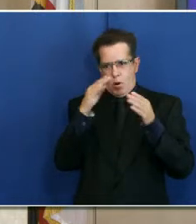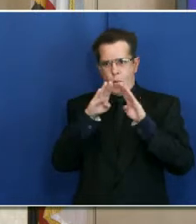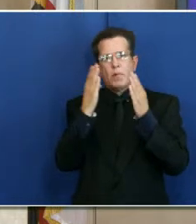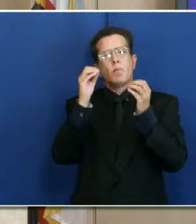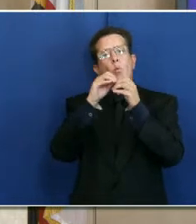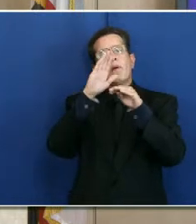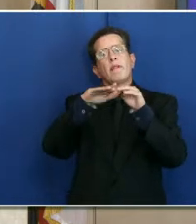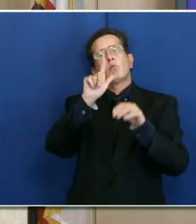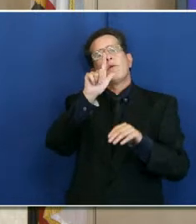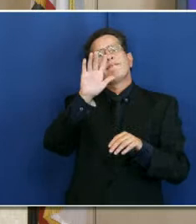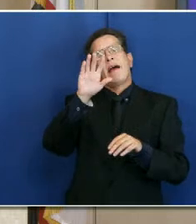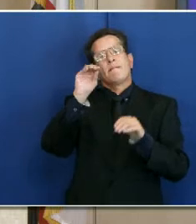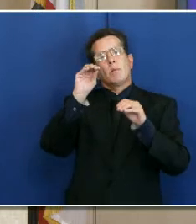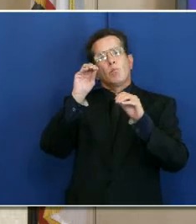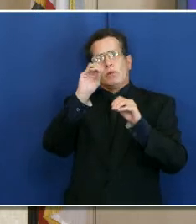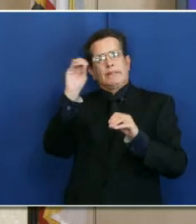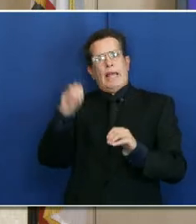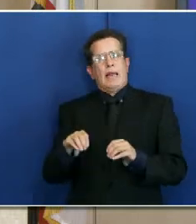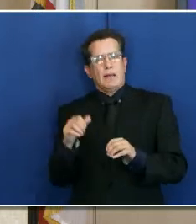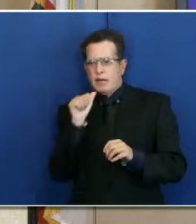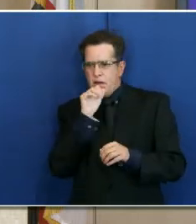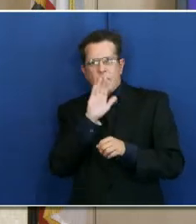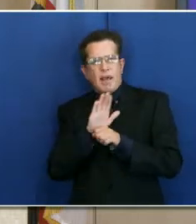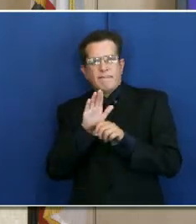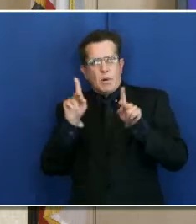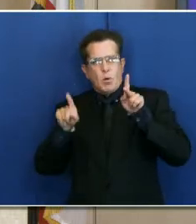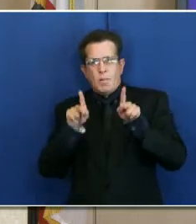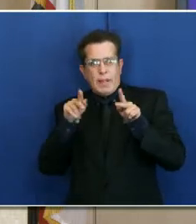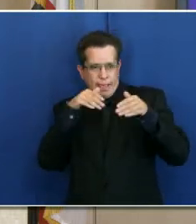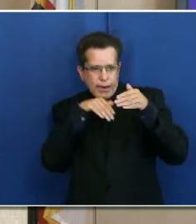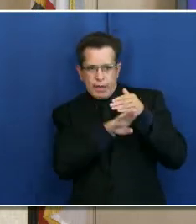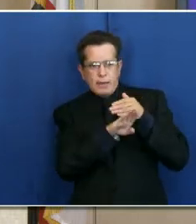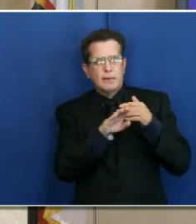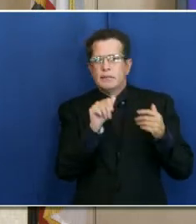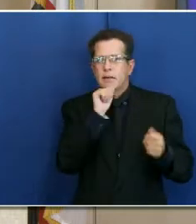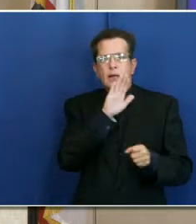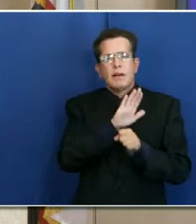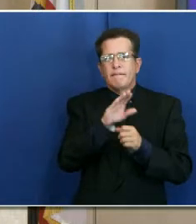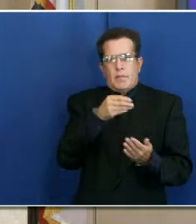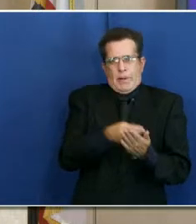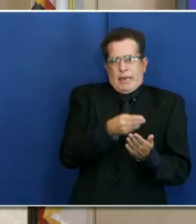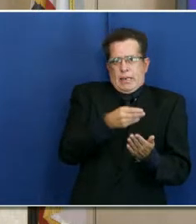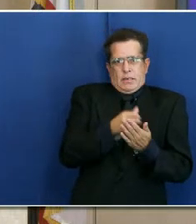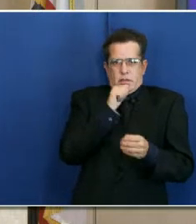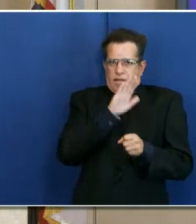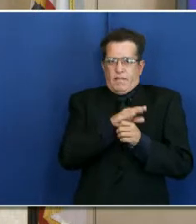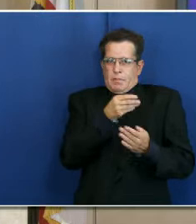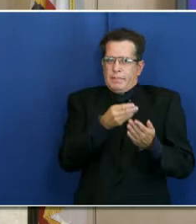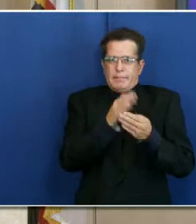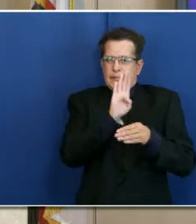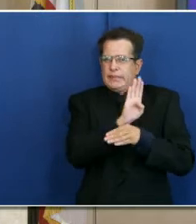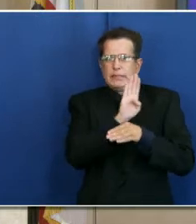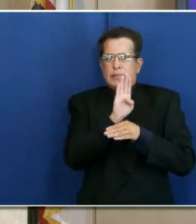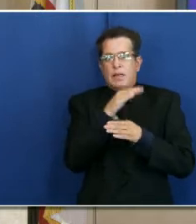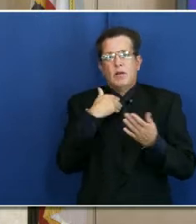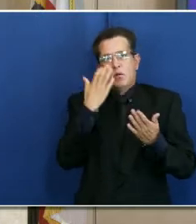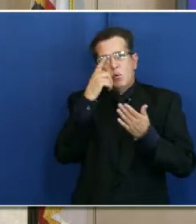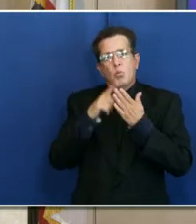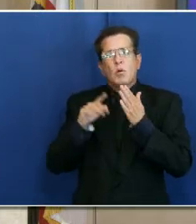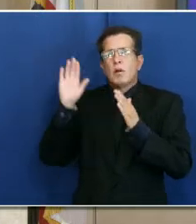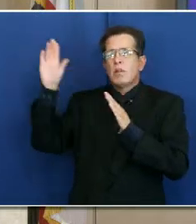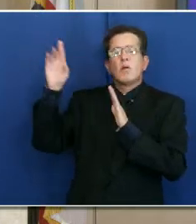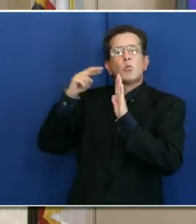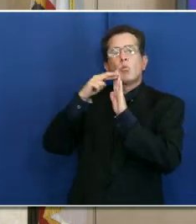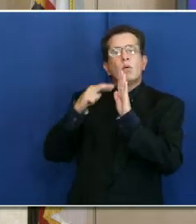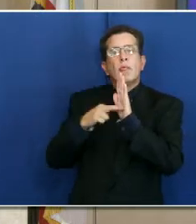they say, because it's just not enough to support their businesses. What do you want to say to them in light of what the criteria is in order